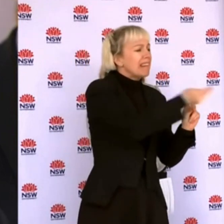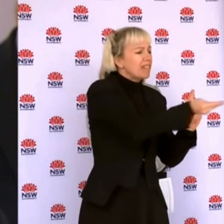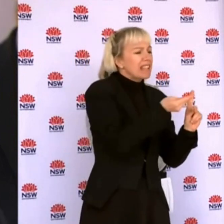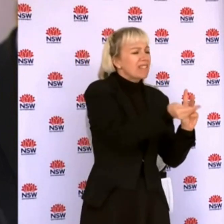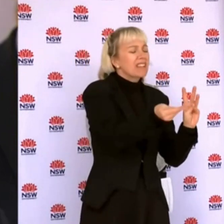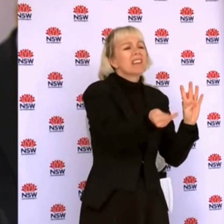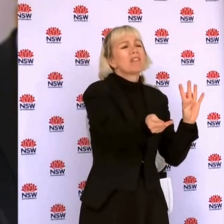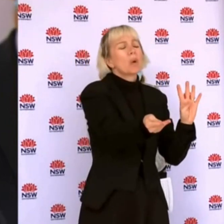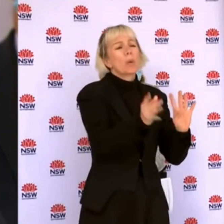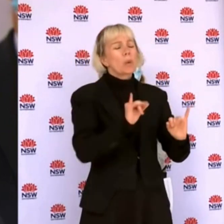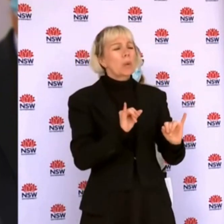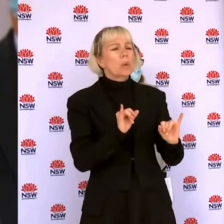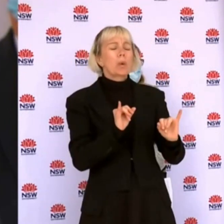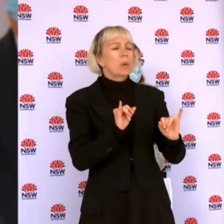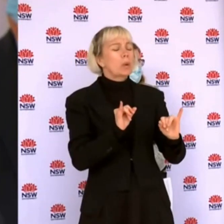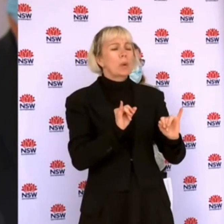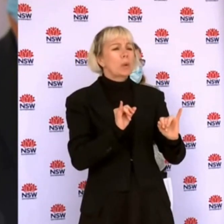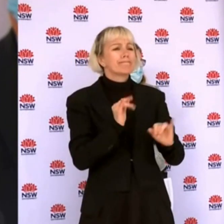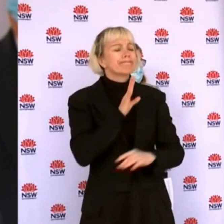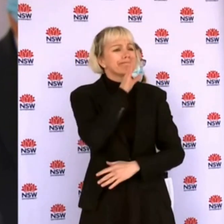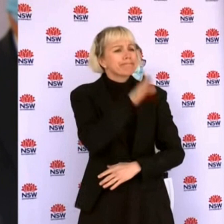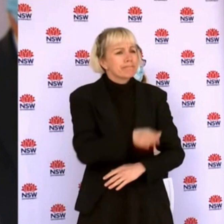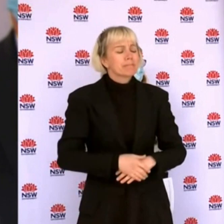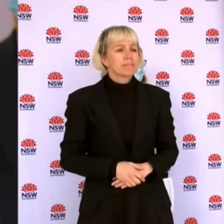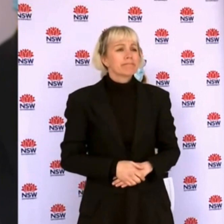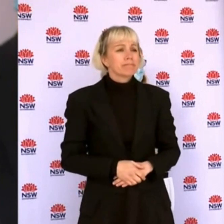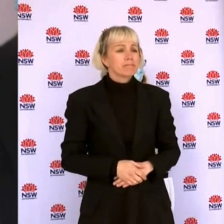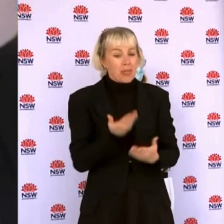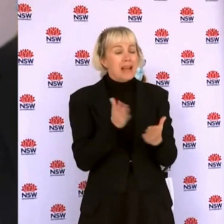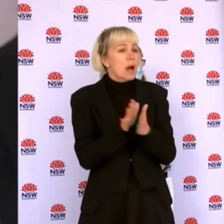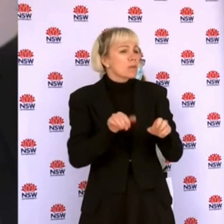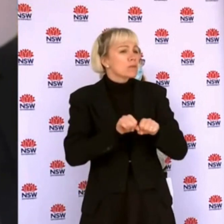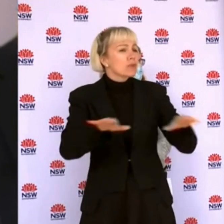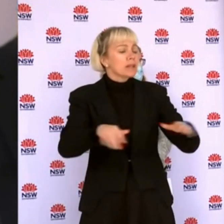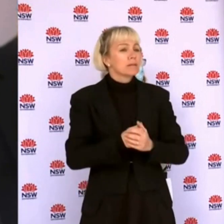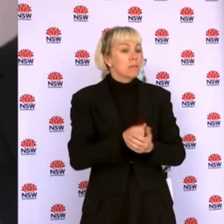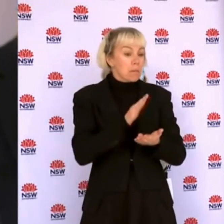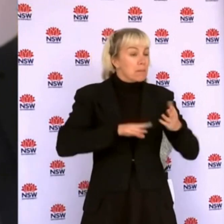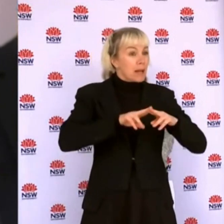the last few days being household contacts. Parents, children getting it,